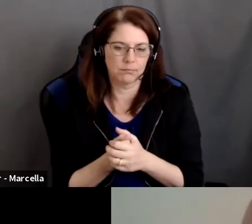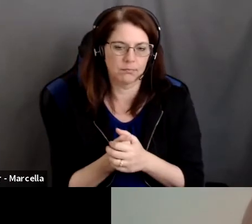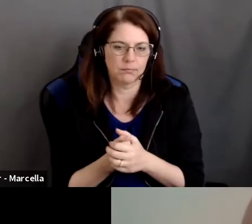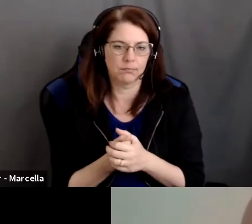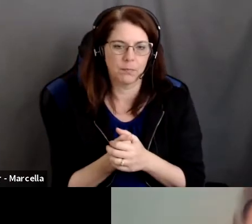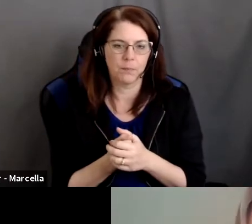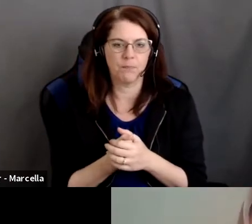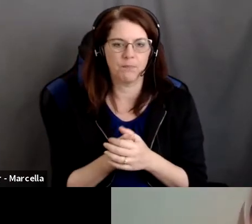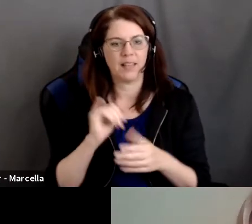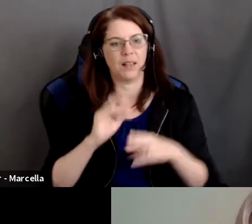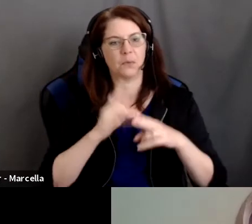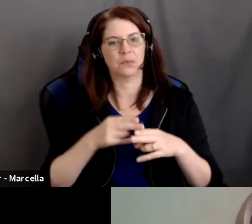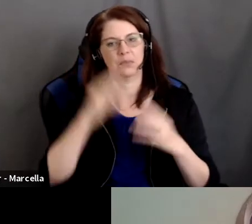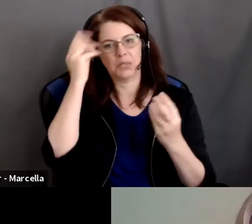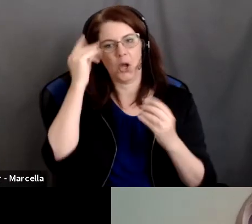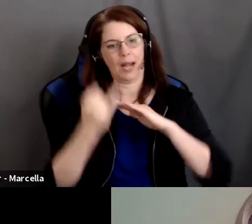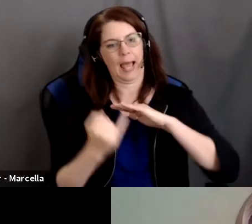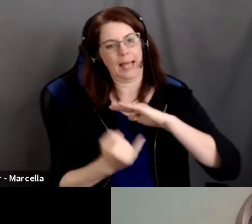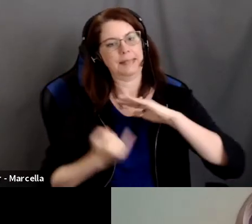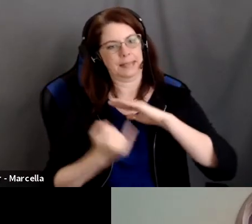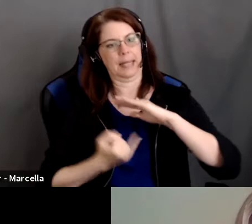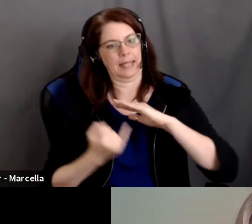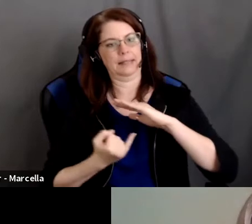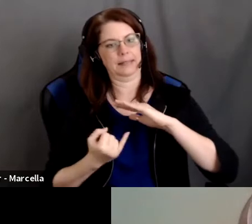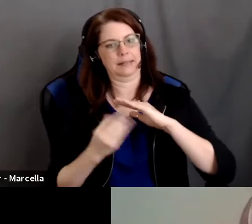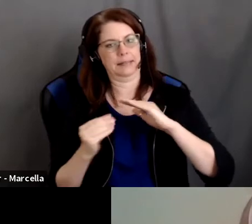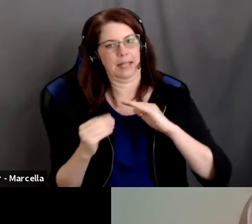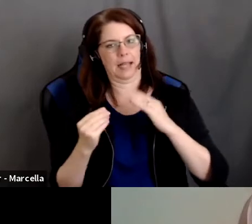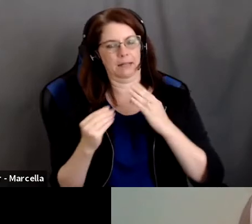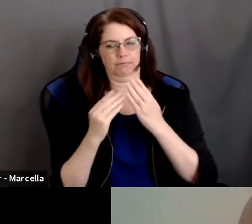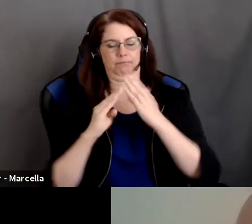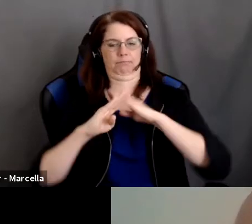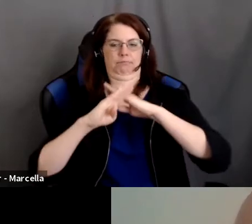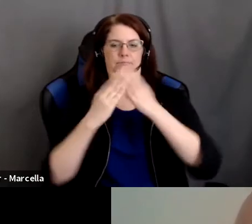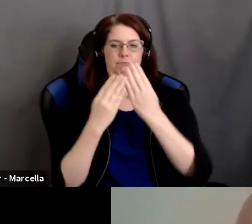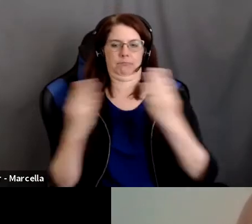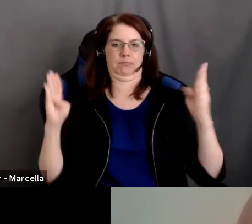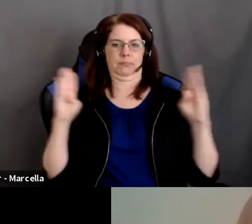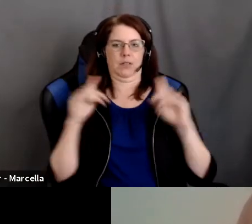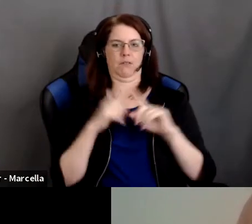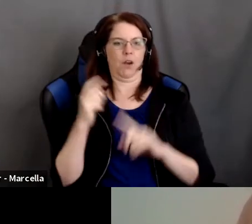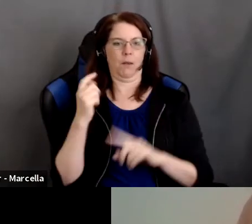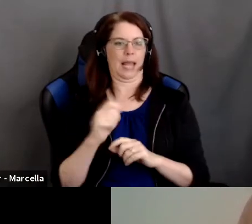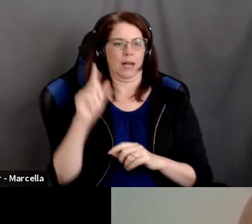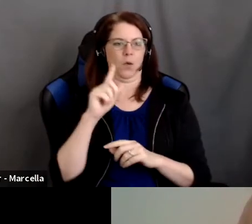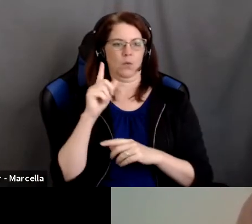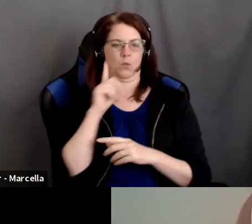they were considered isolated and insulated from anybody that was carrying the